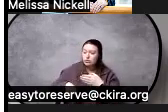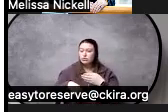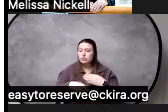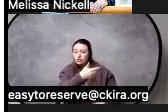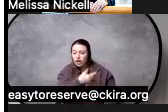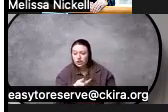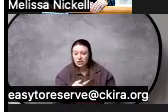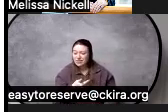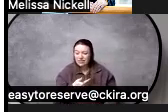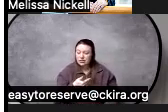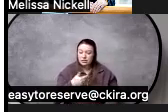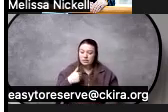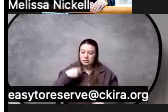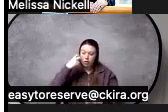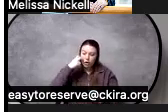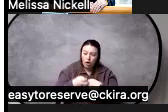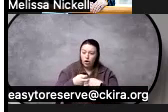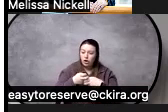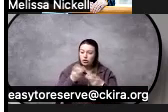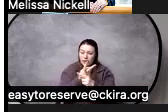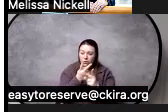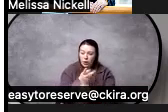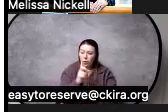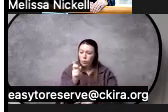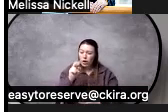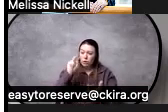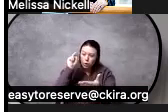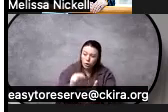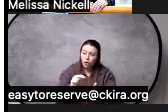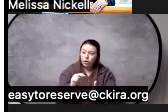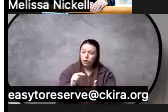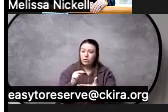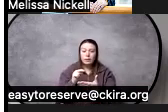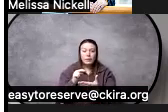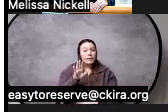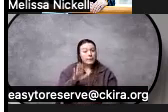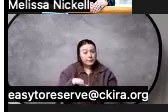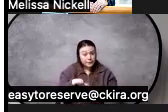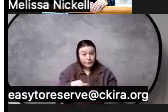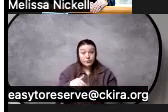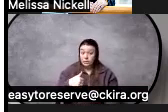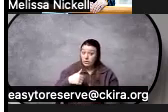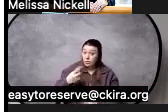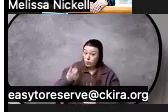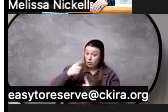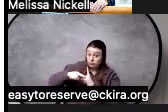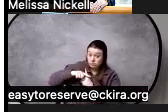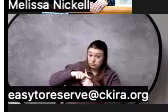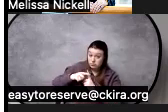what I should focus on. Additionally, I would like to say what I do like about this poster is